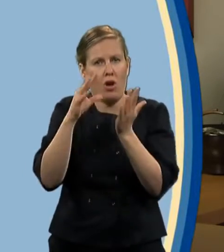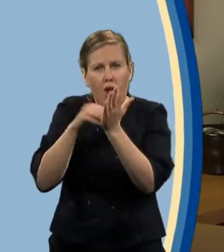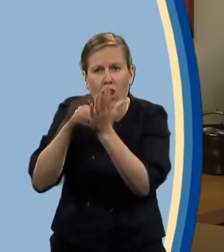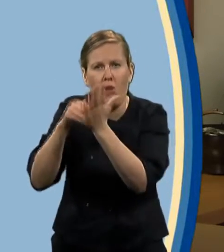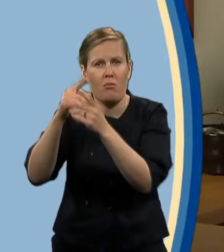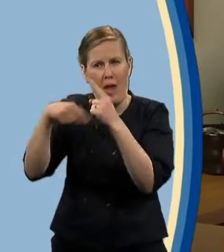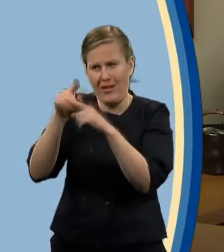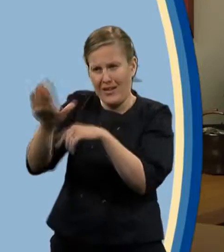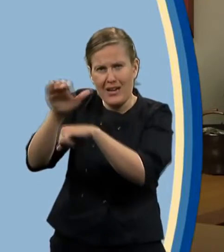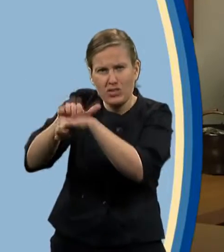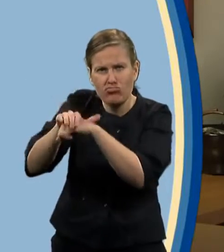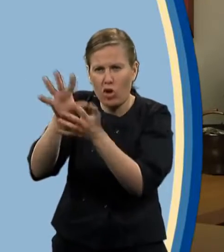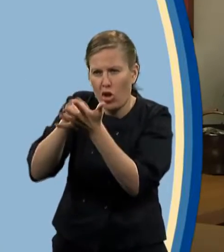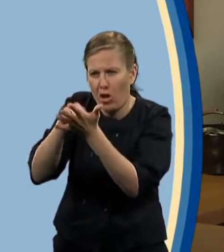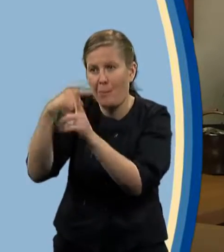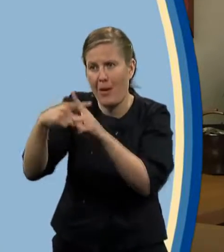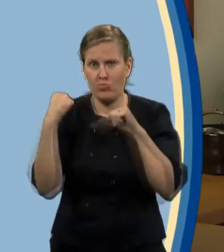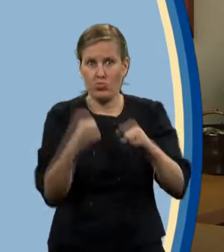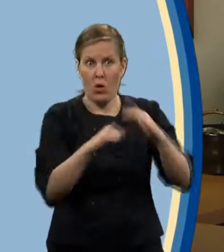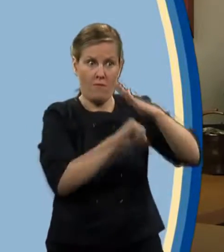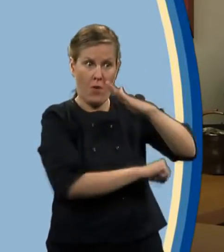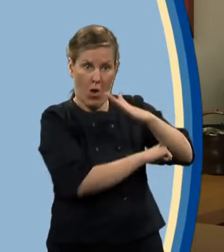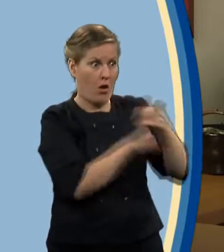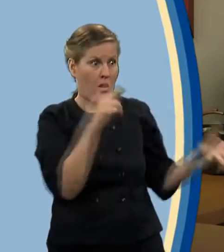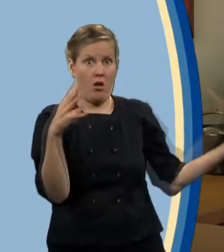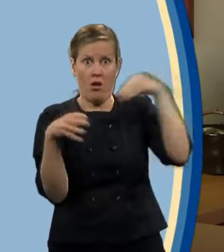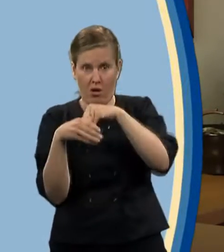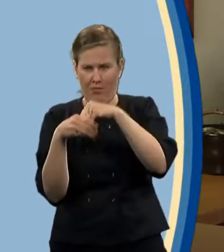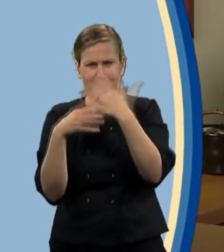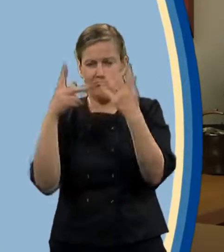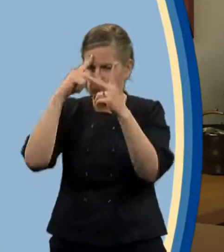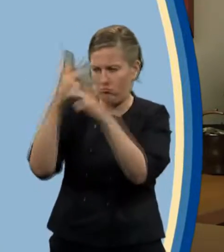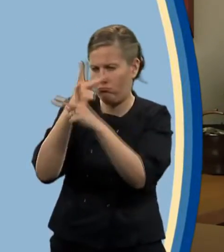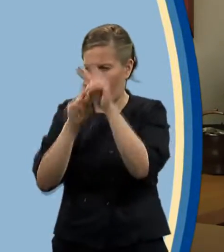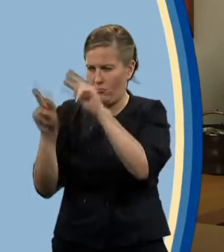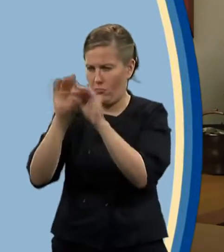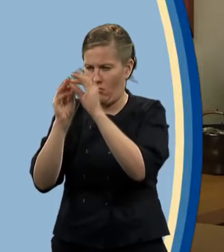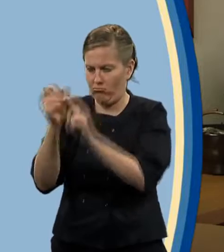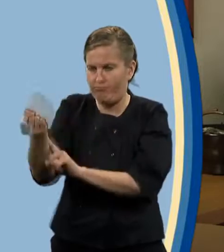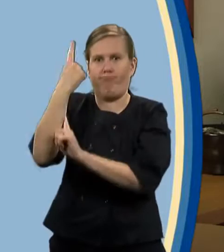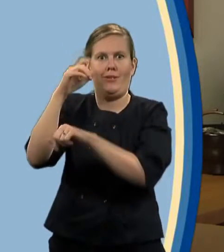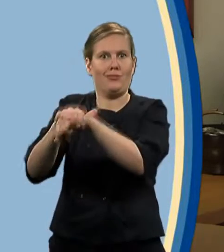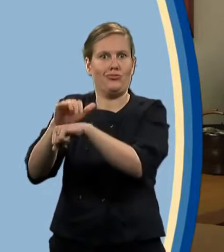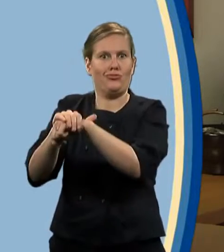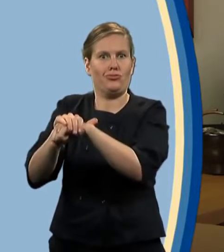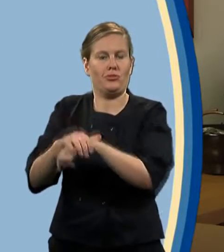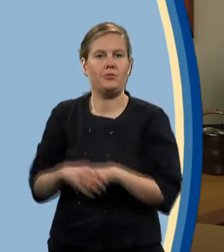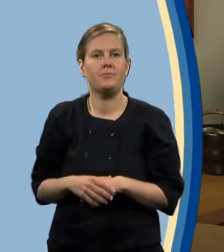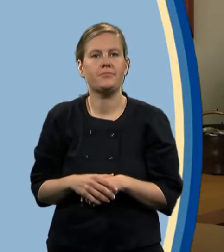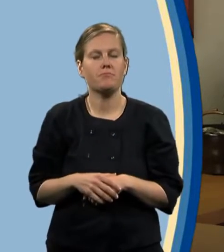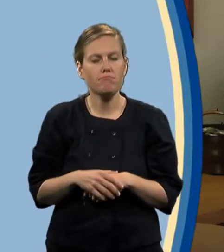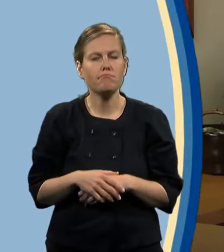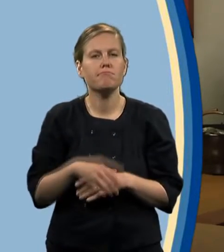and write in spoken English and knowledge of the spoken language, transfer the strength of that